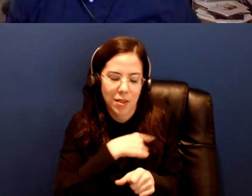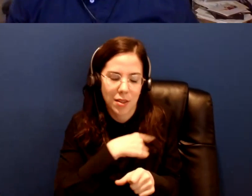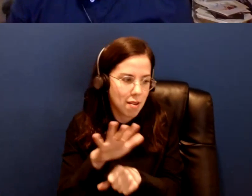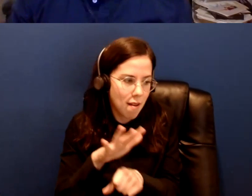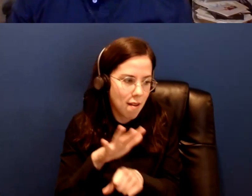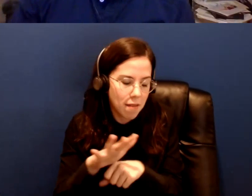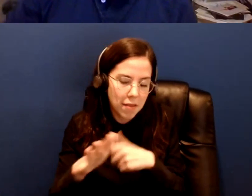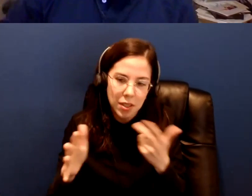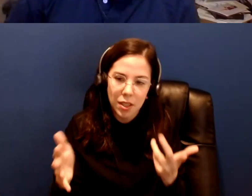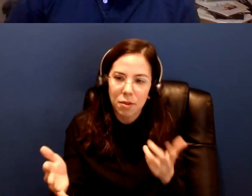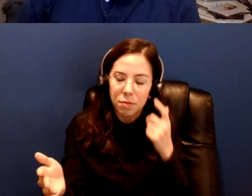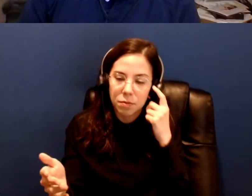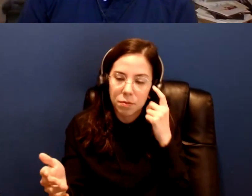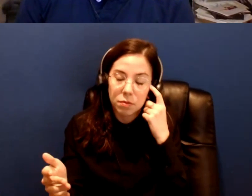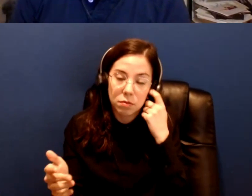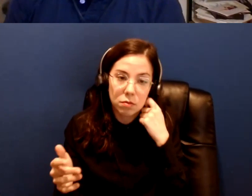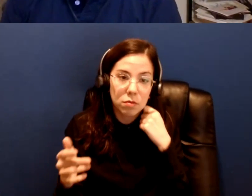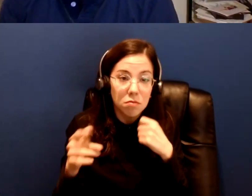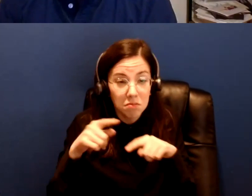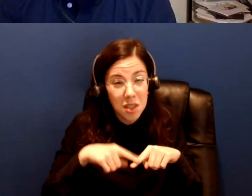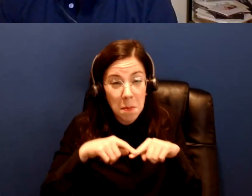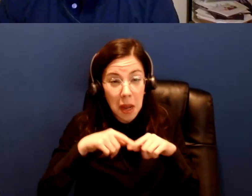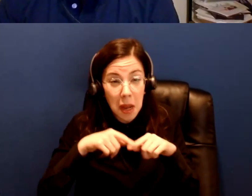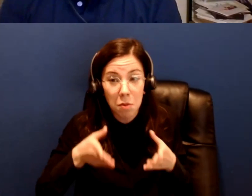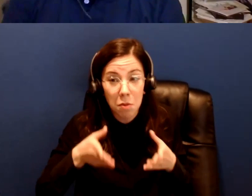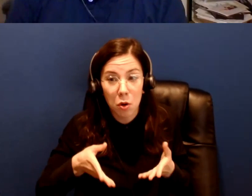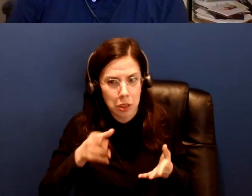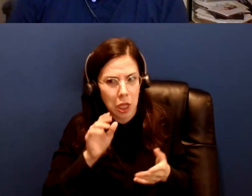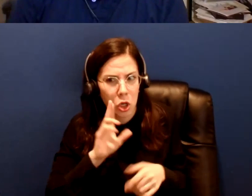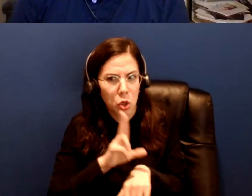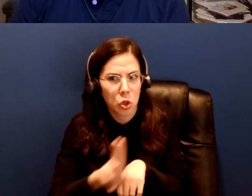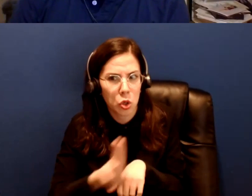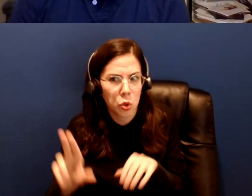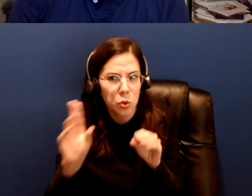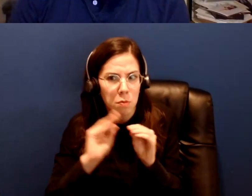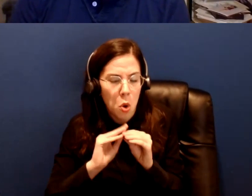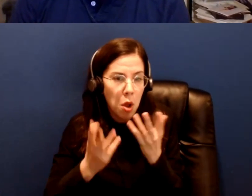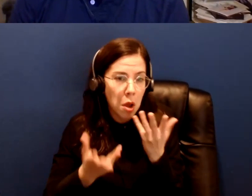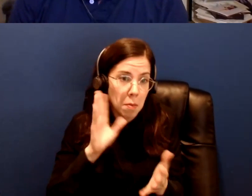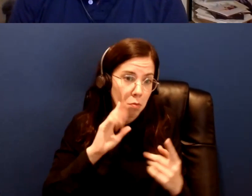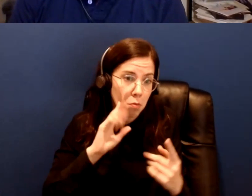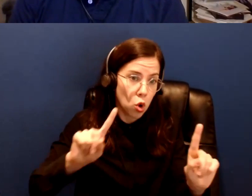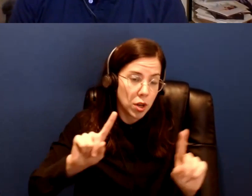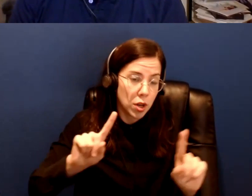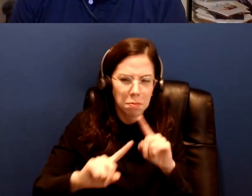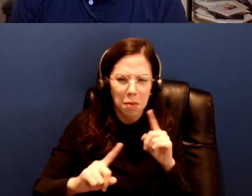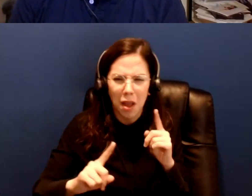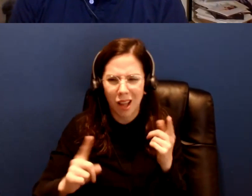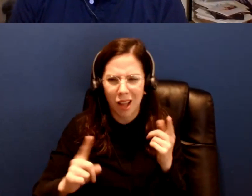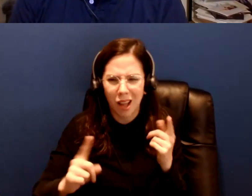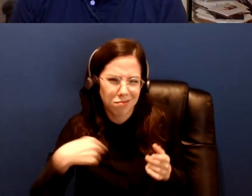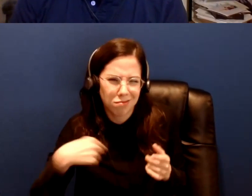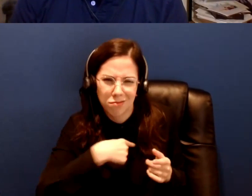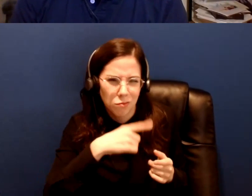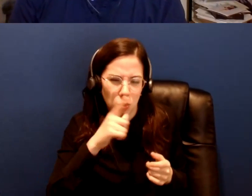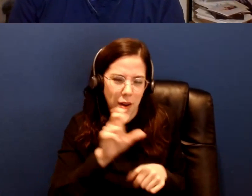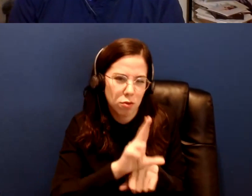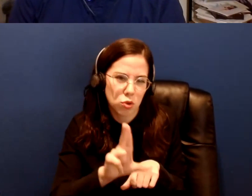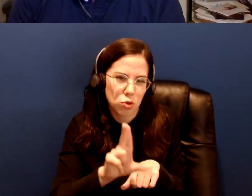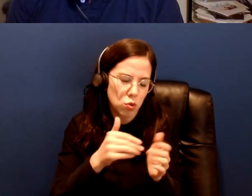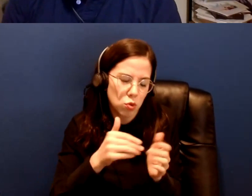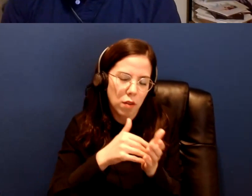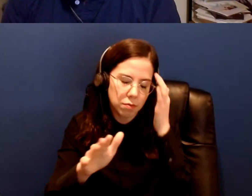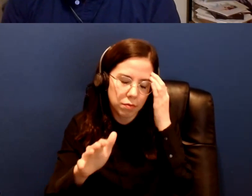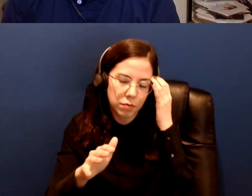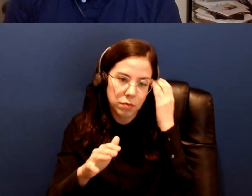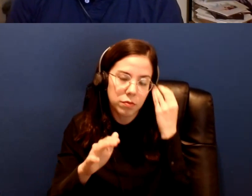the right person, it could unlock a lot. It wasn't something that we really used. No. And as far as